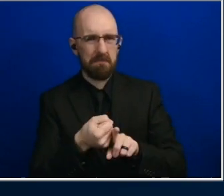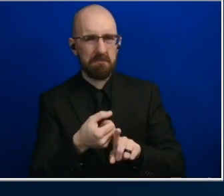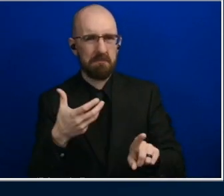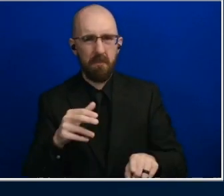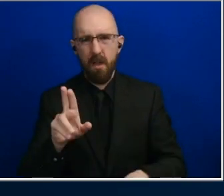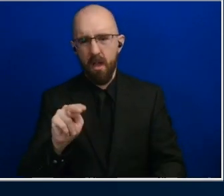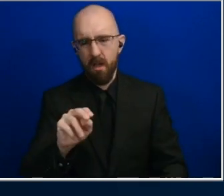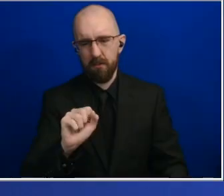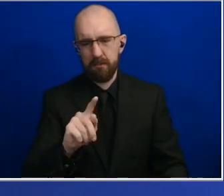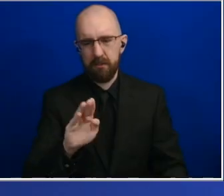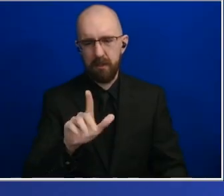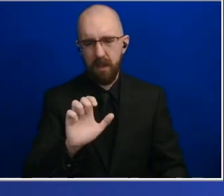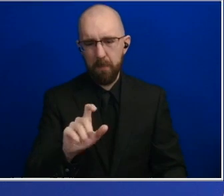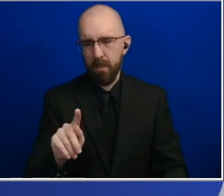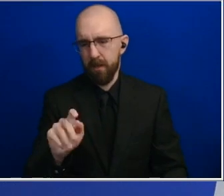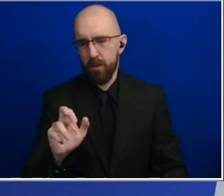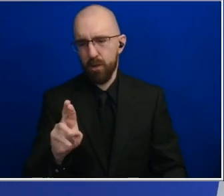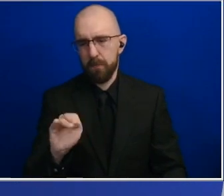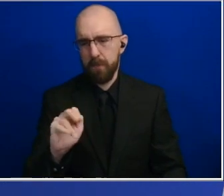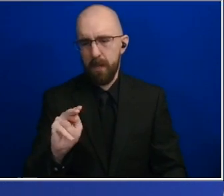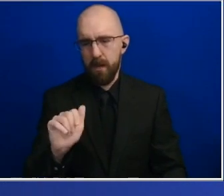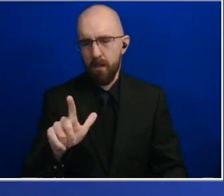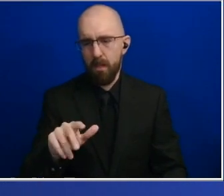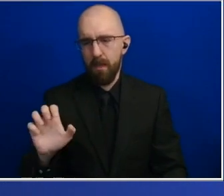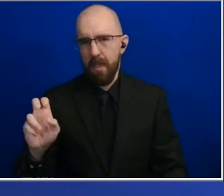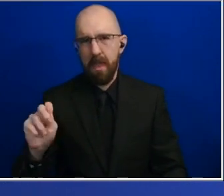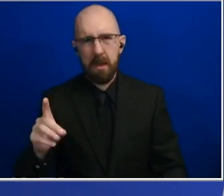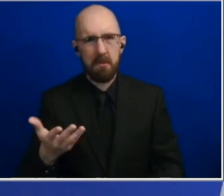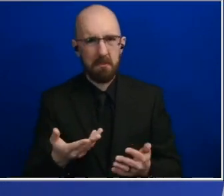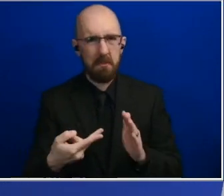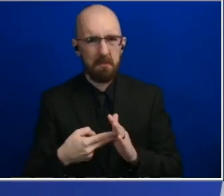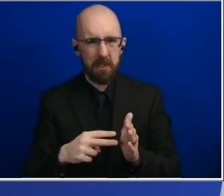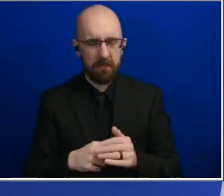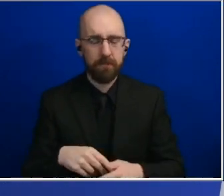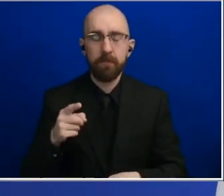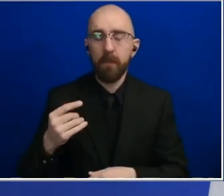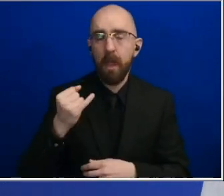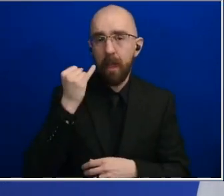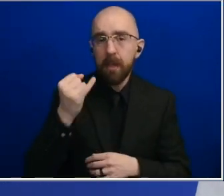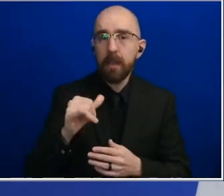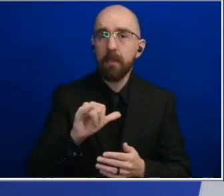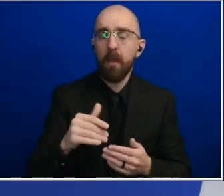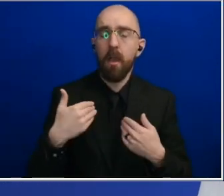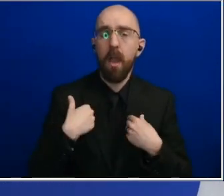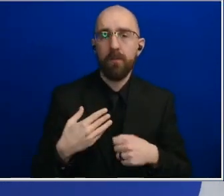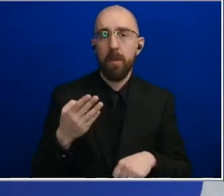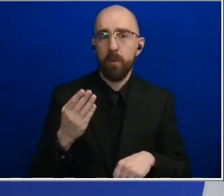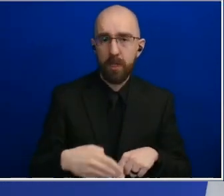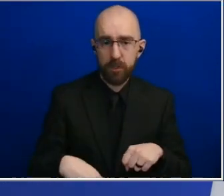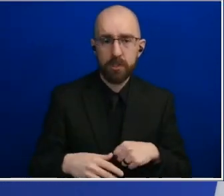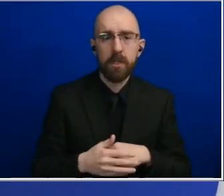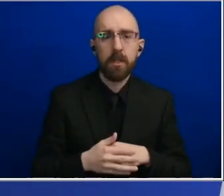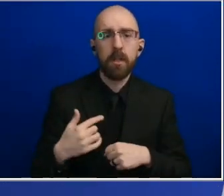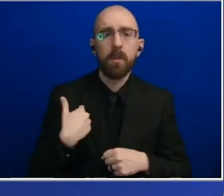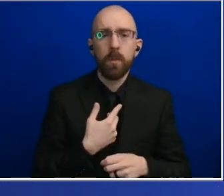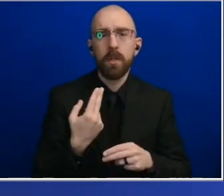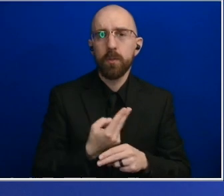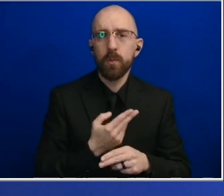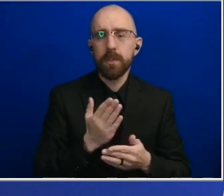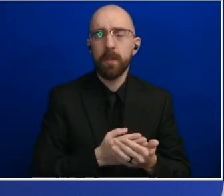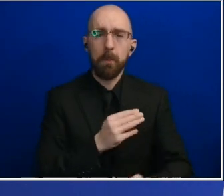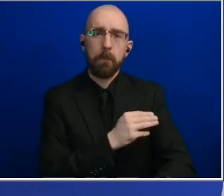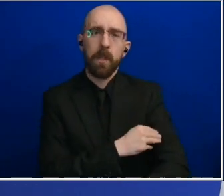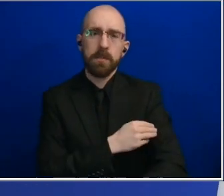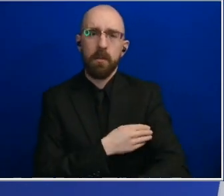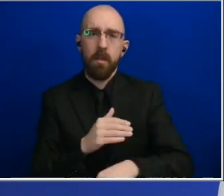end? Yeah, the idea is that when you have an amputation, that we use some of the muscles to cover the end of the bone,